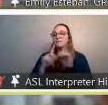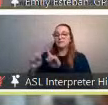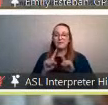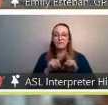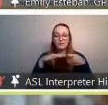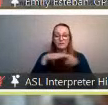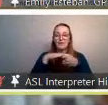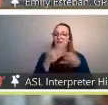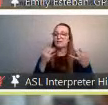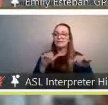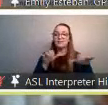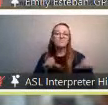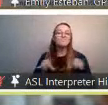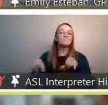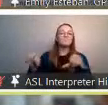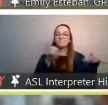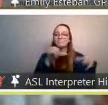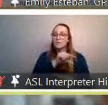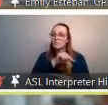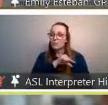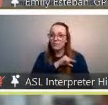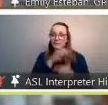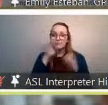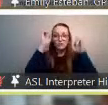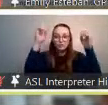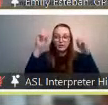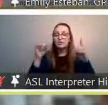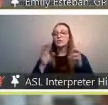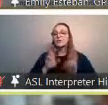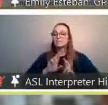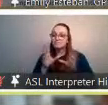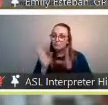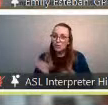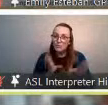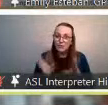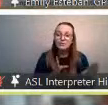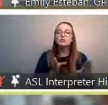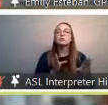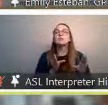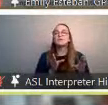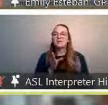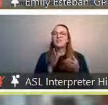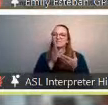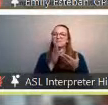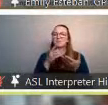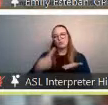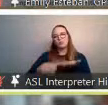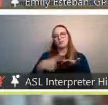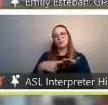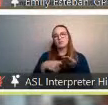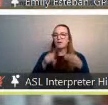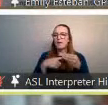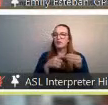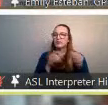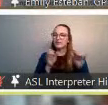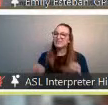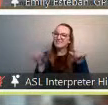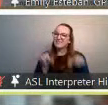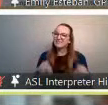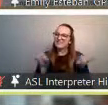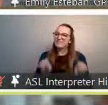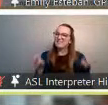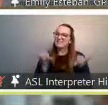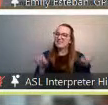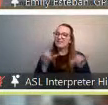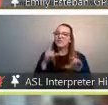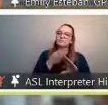same quality of education and preparation, and some discussion of consistency around what preparation for kindergarten